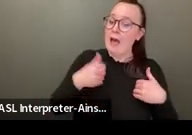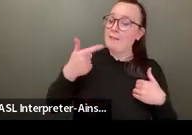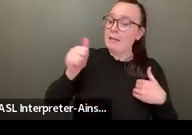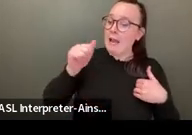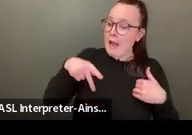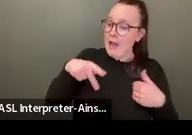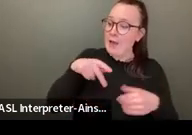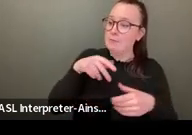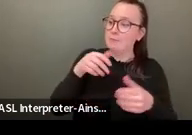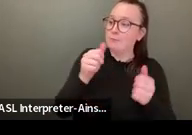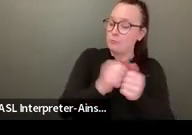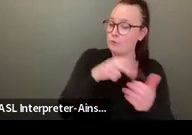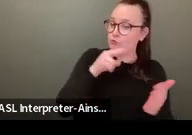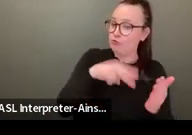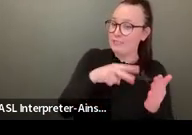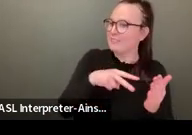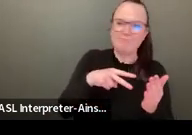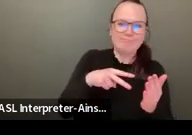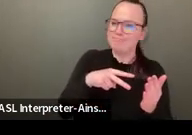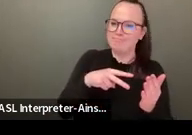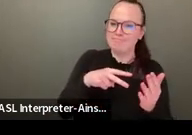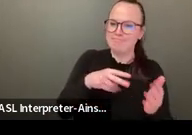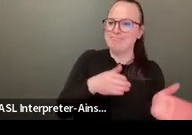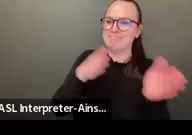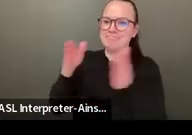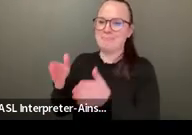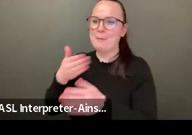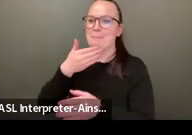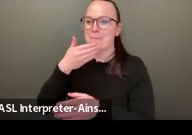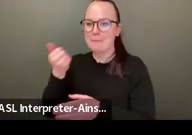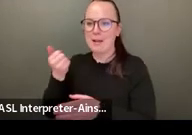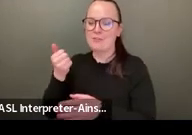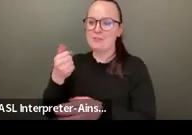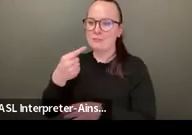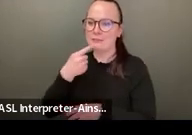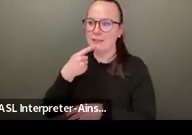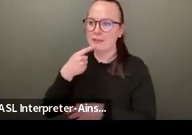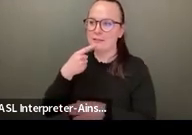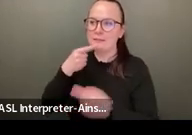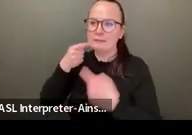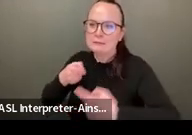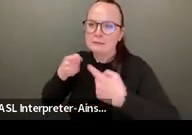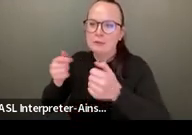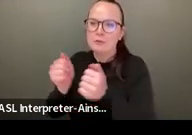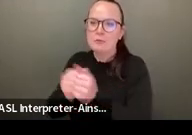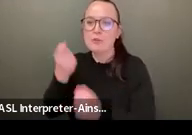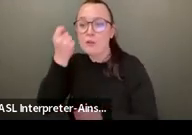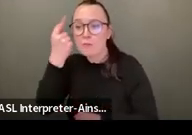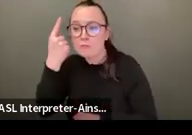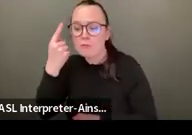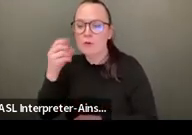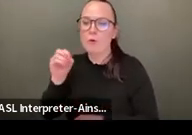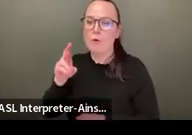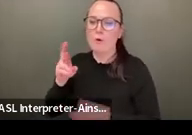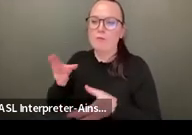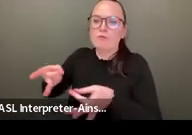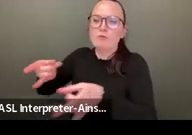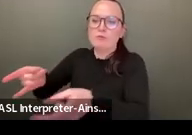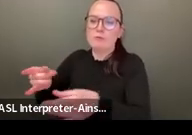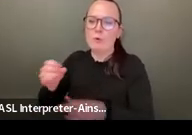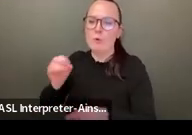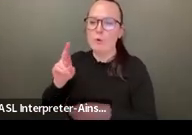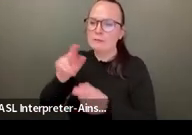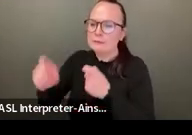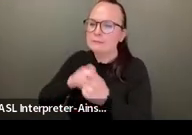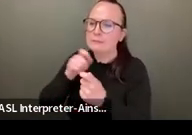reading, you're going to want to say that they have a difficulty with comprehension or fluency, or what the specific skill is